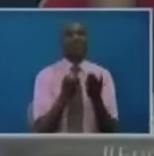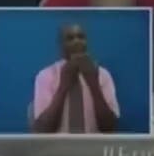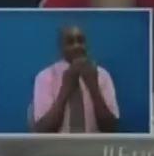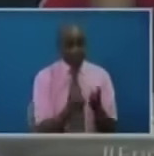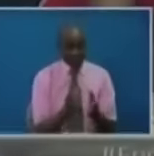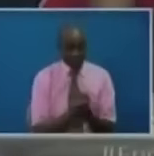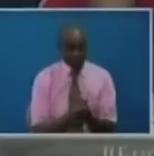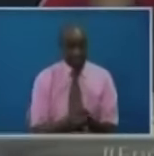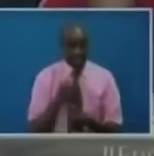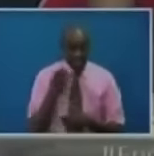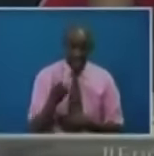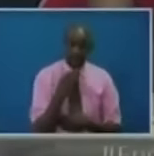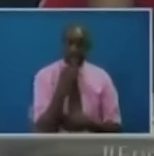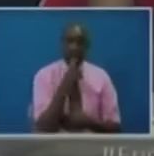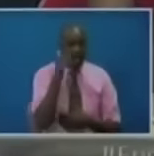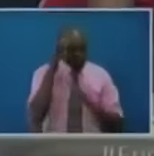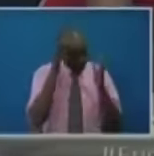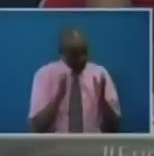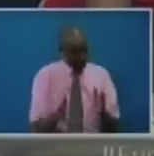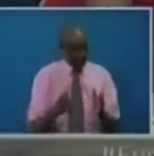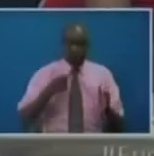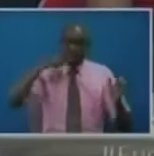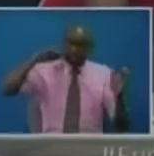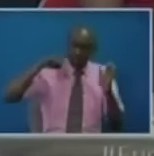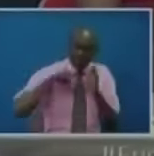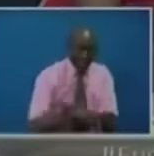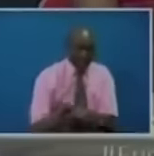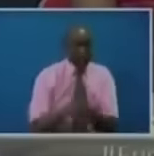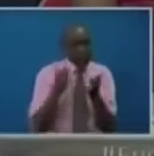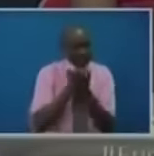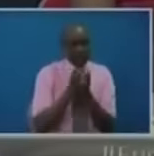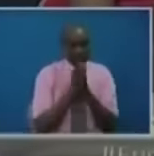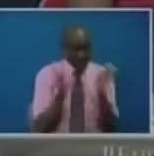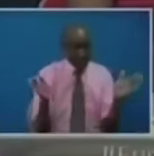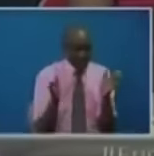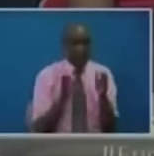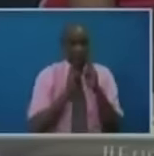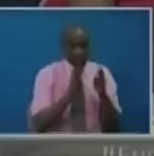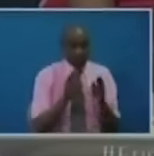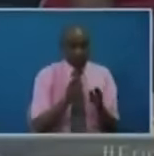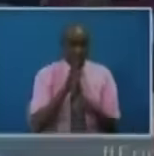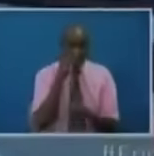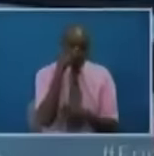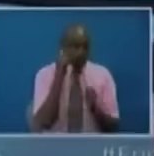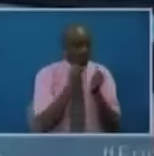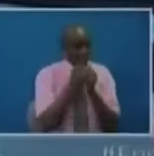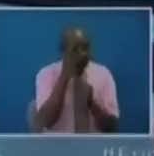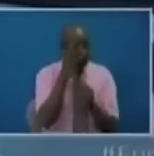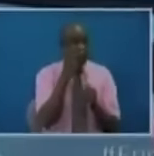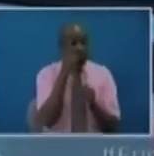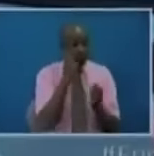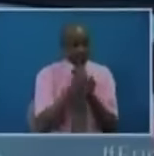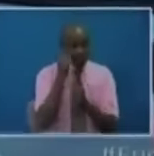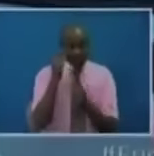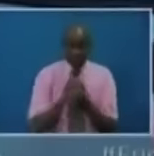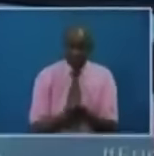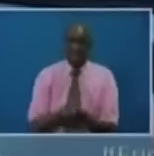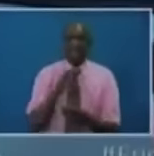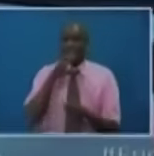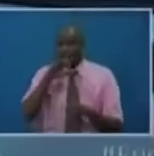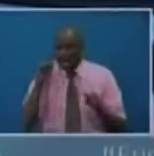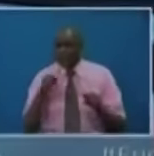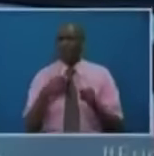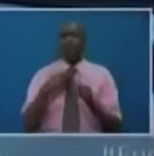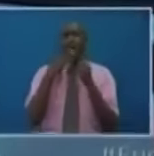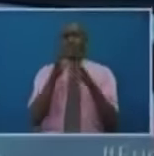Now, KTN's Francis Ntomo went deeper into the Auditor General's report for 2014 and 2015 and sought answers from the